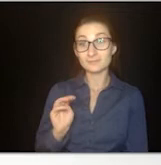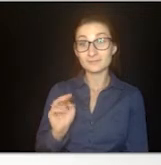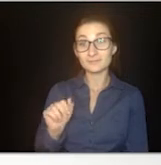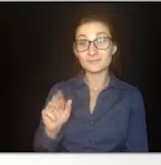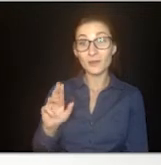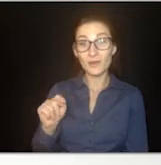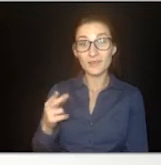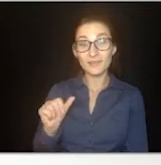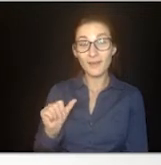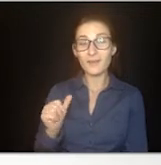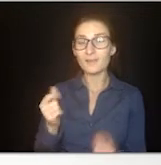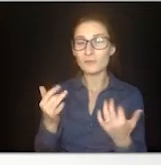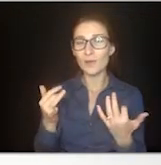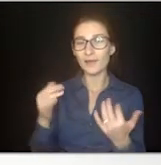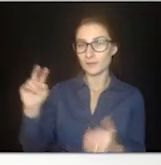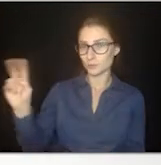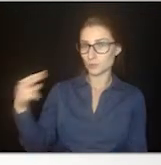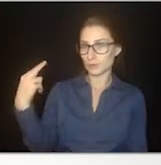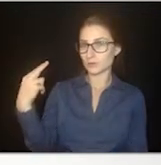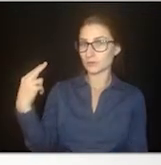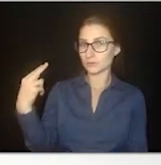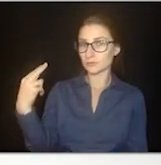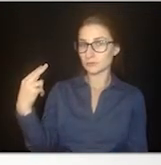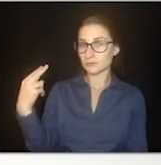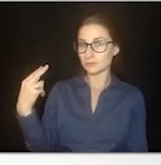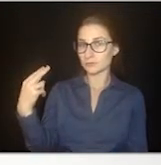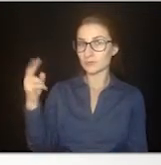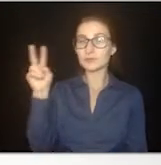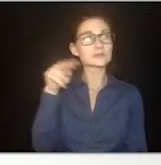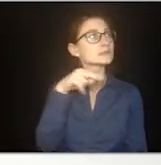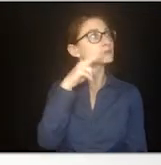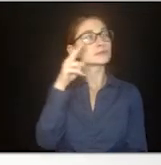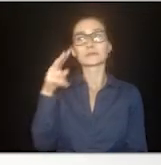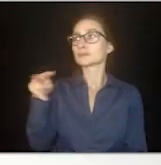Ms. Martha waits for Adam to look at it.